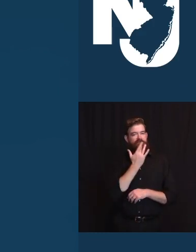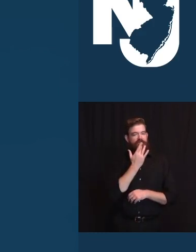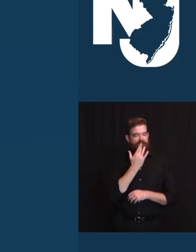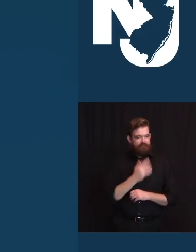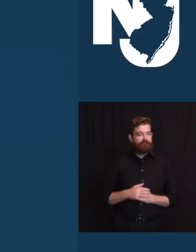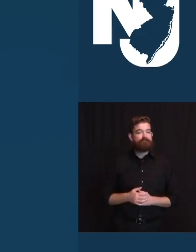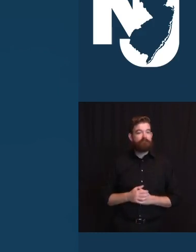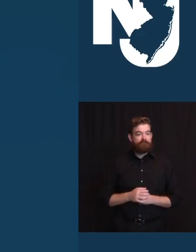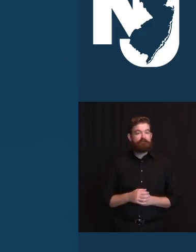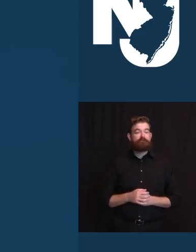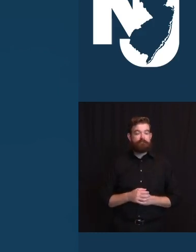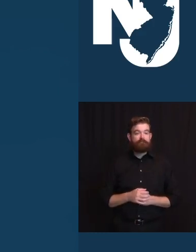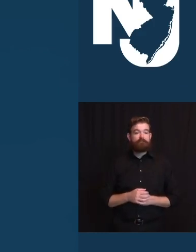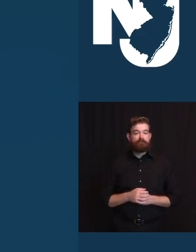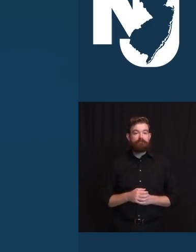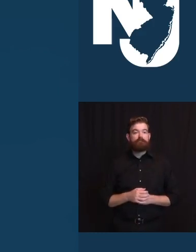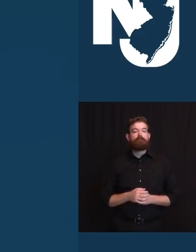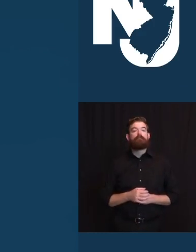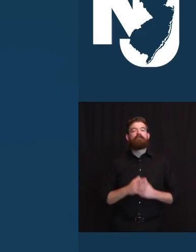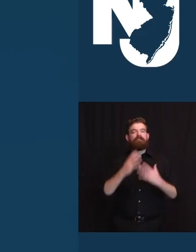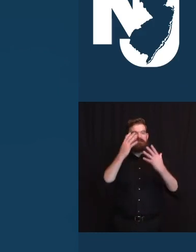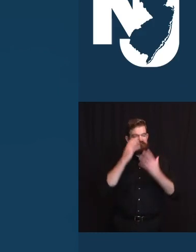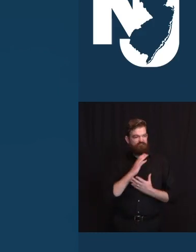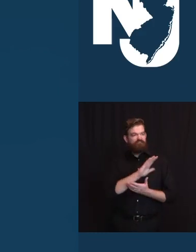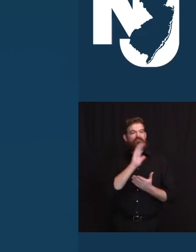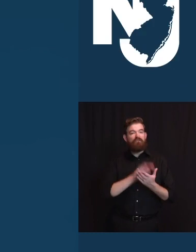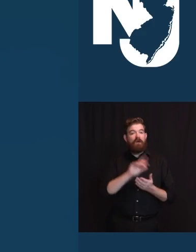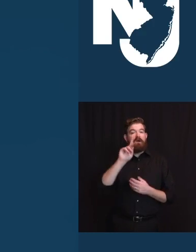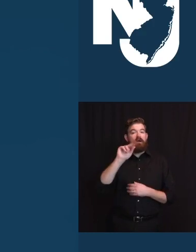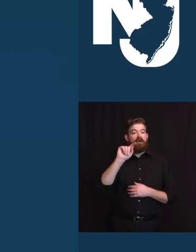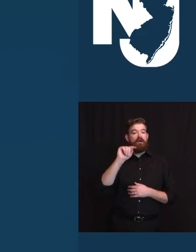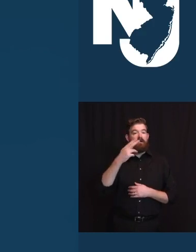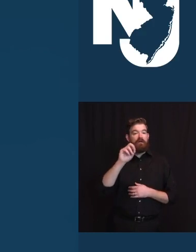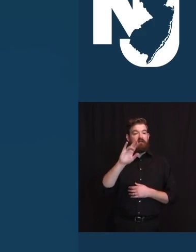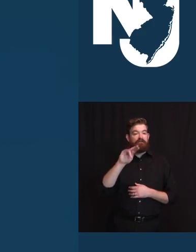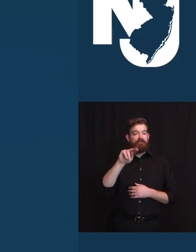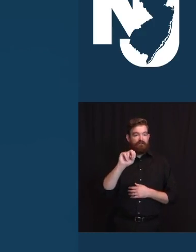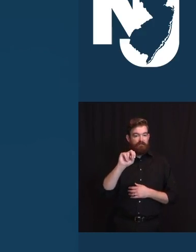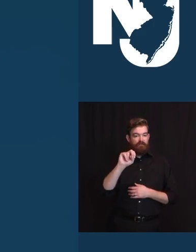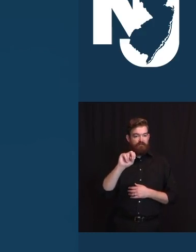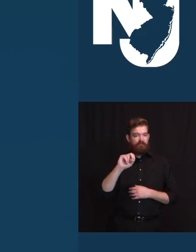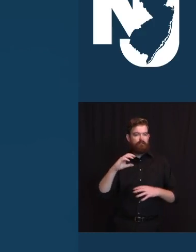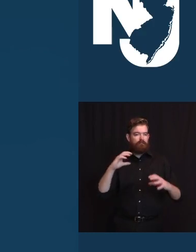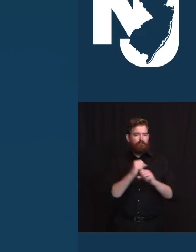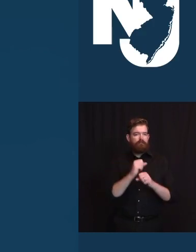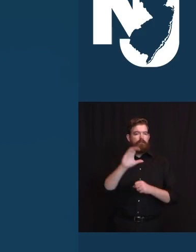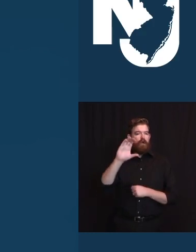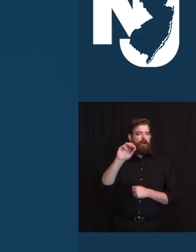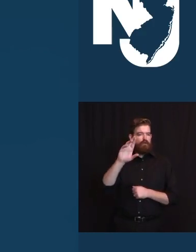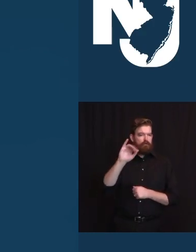Sadly, Catherine, known, as I said, by many as Corinne, lost her battle with COVID-19 only